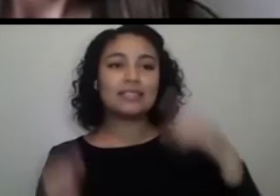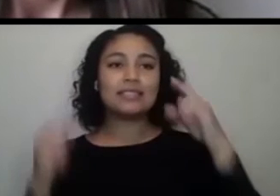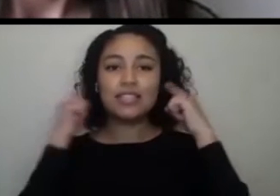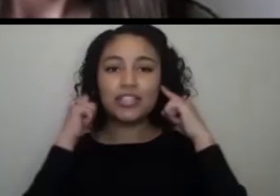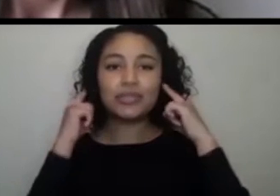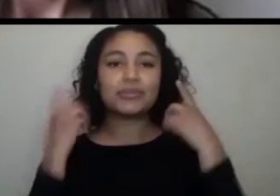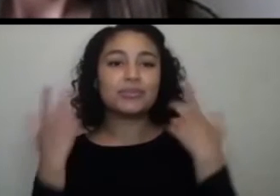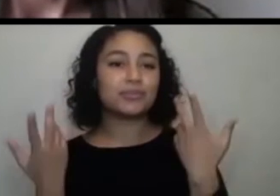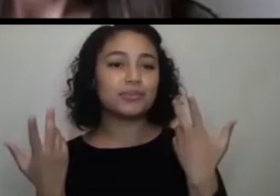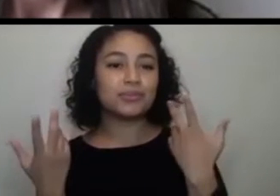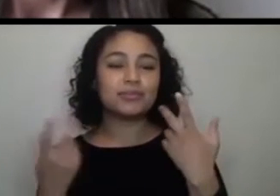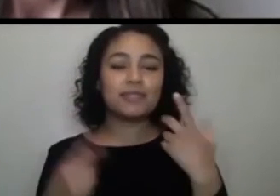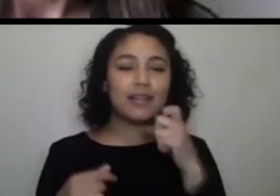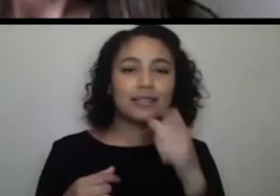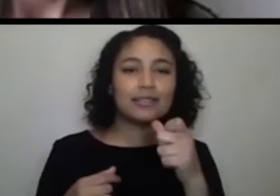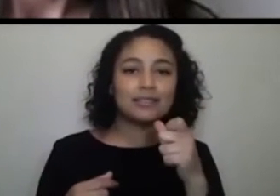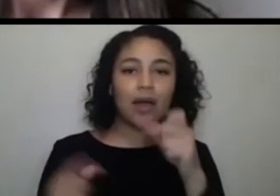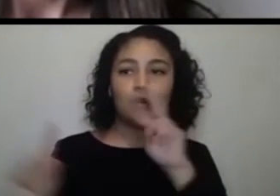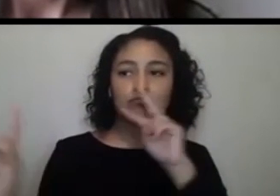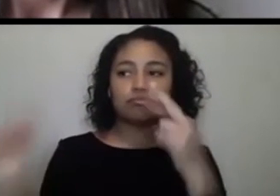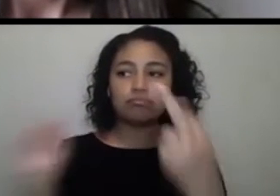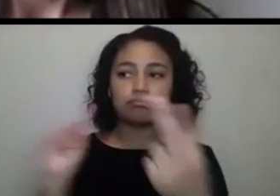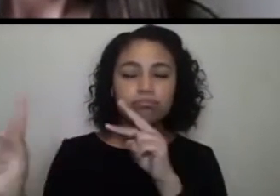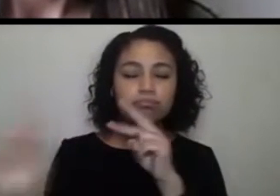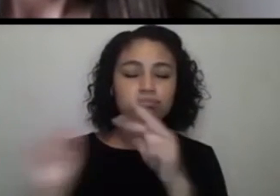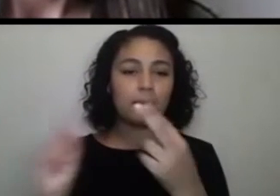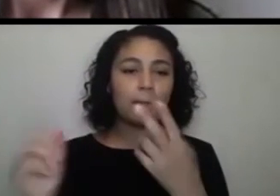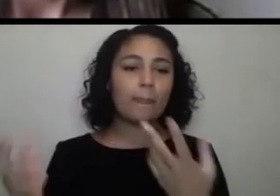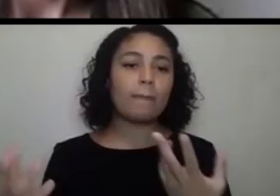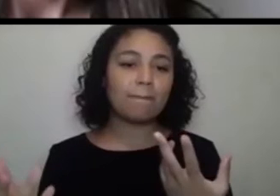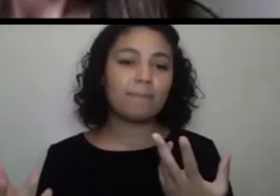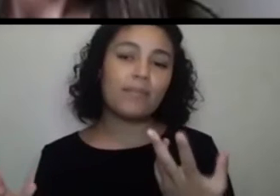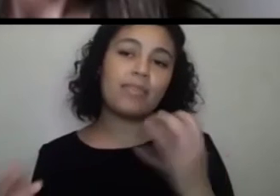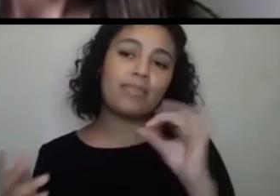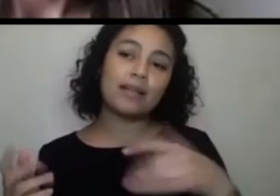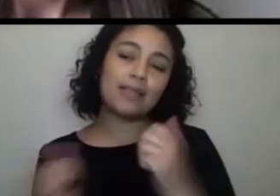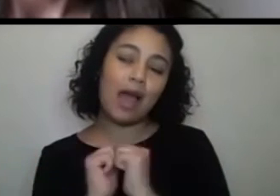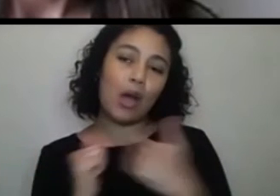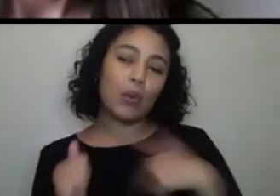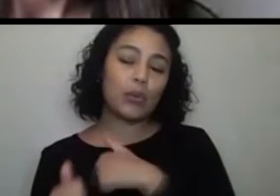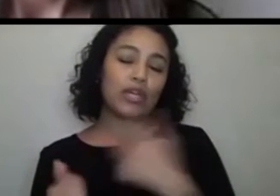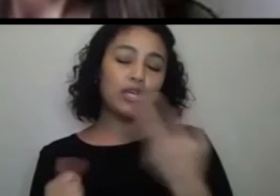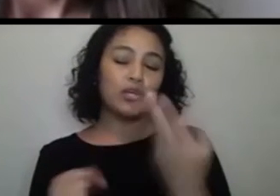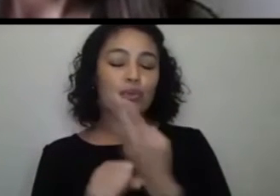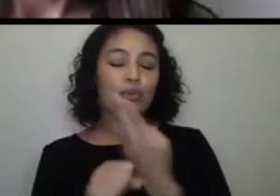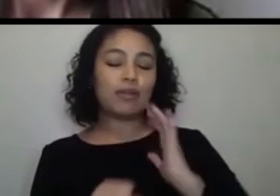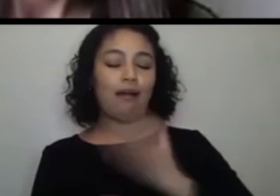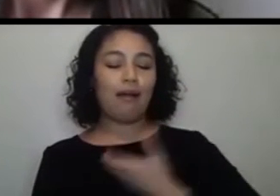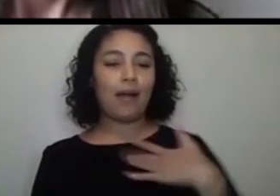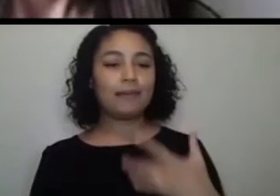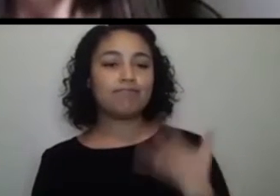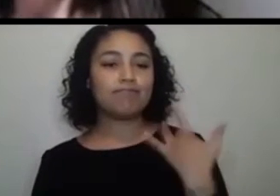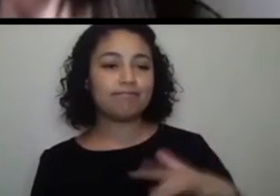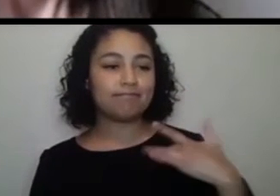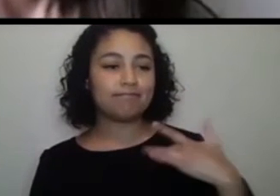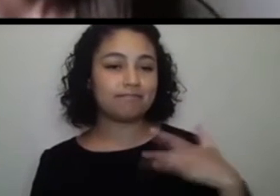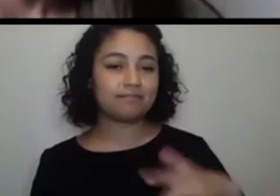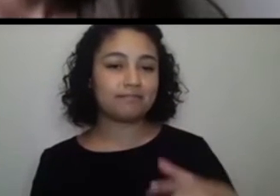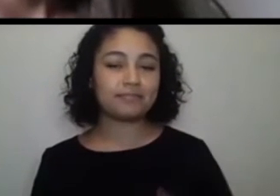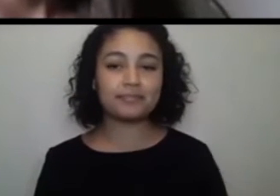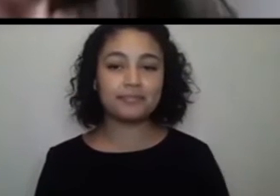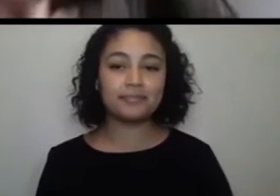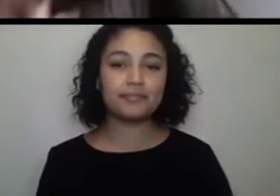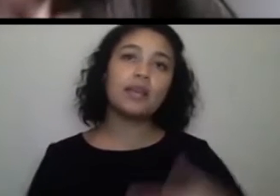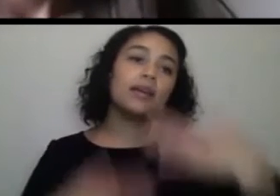not perception, and perception is a way we use our senses. So these books are about that. Okay,